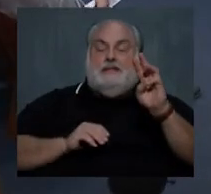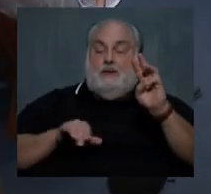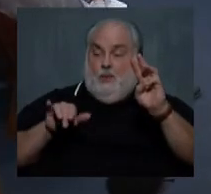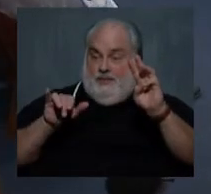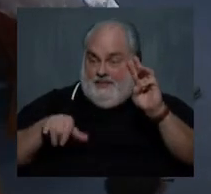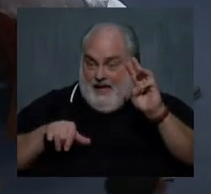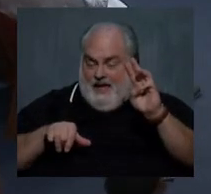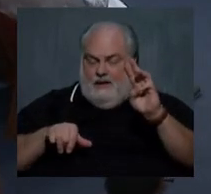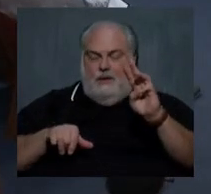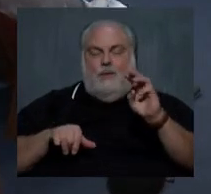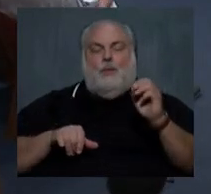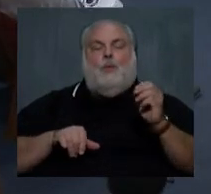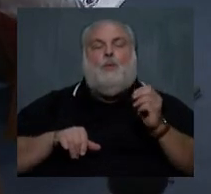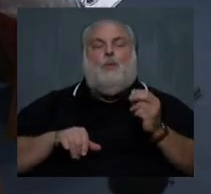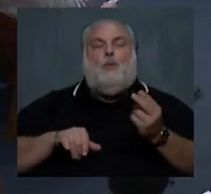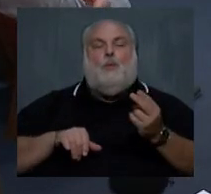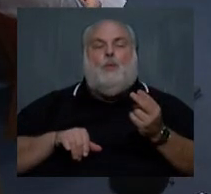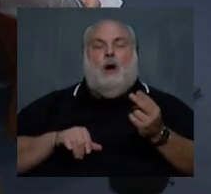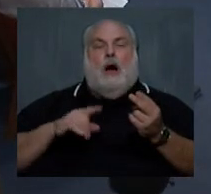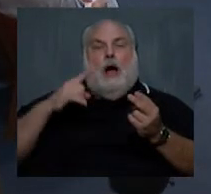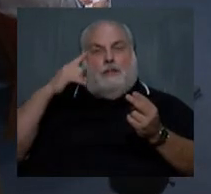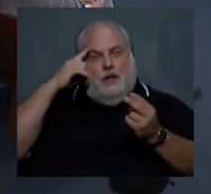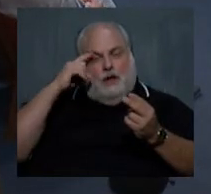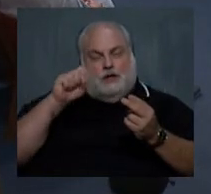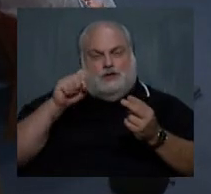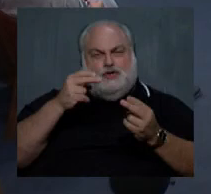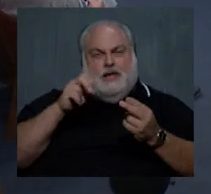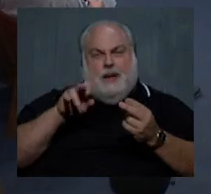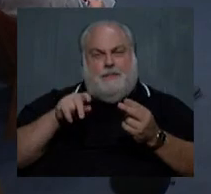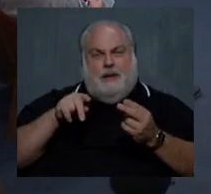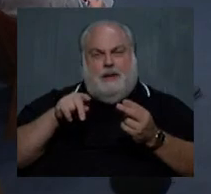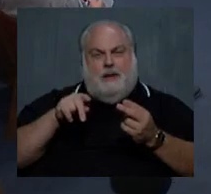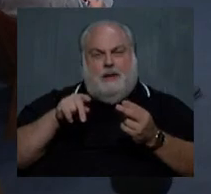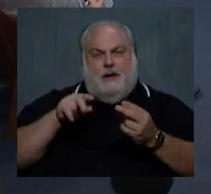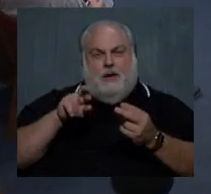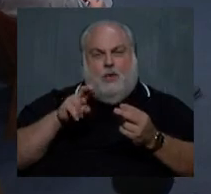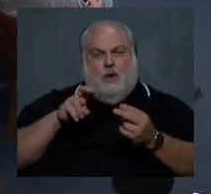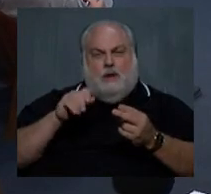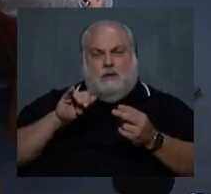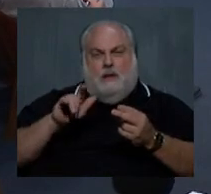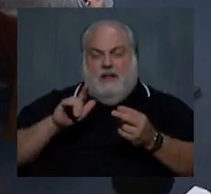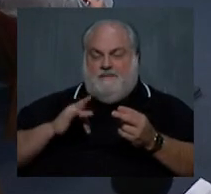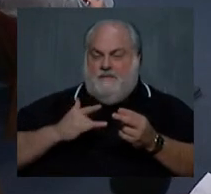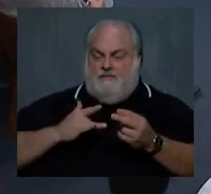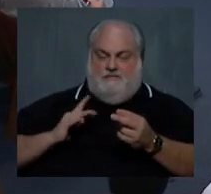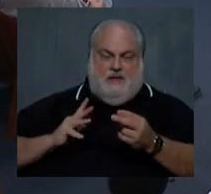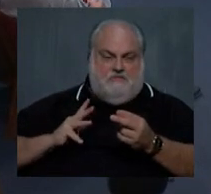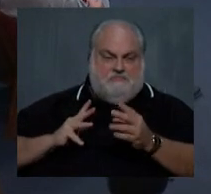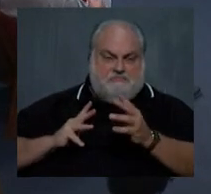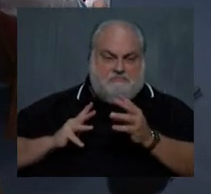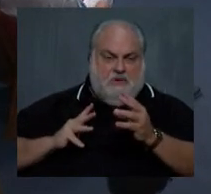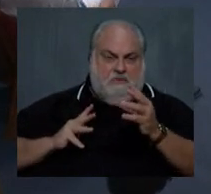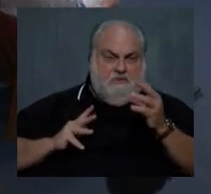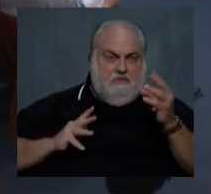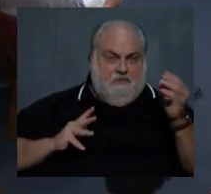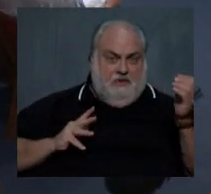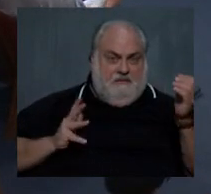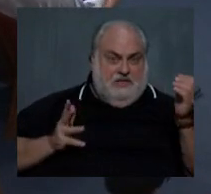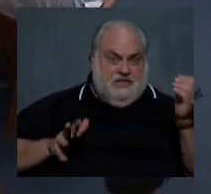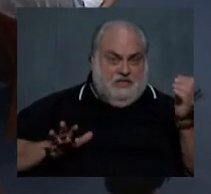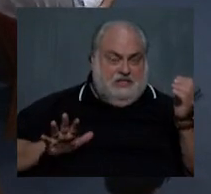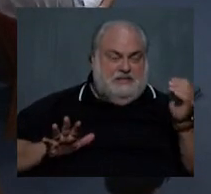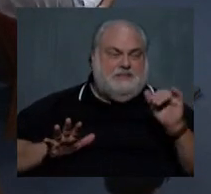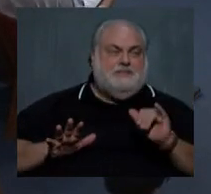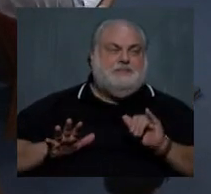issue? Mhm. Okay, I saw Shep Russell was here, but I guess he felt that, okay.